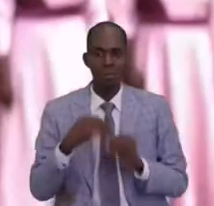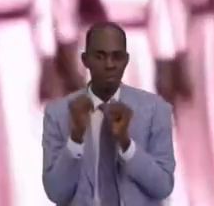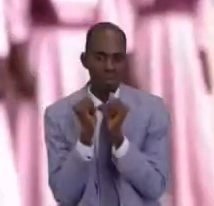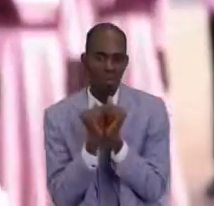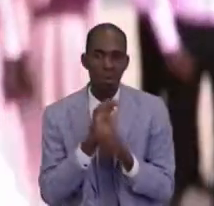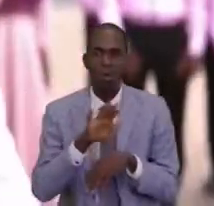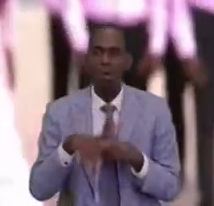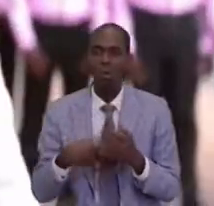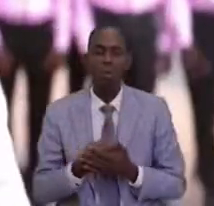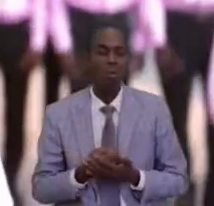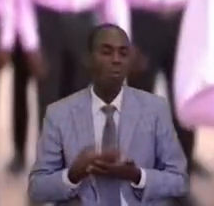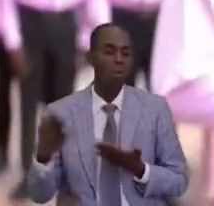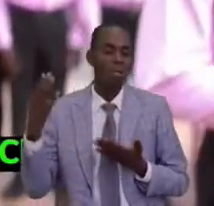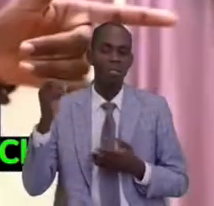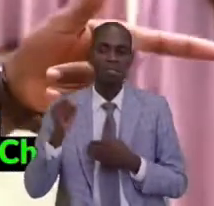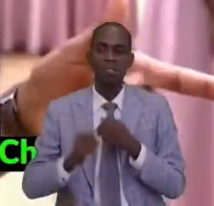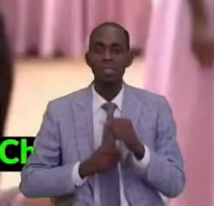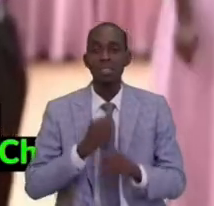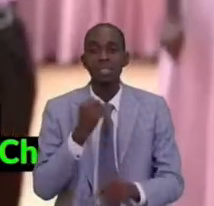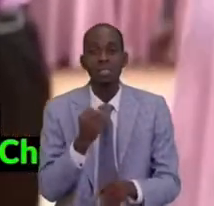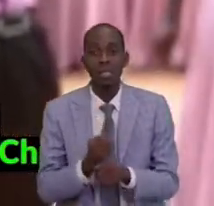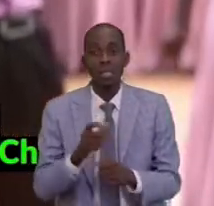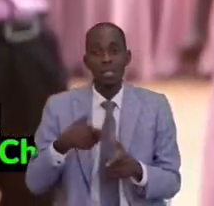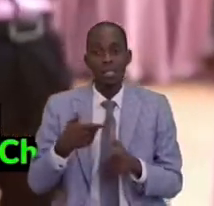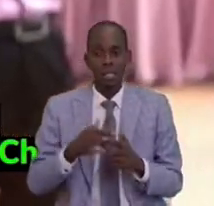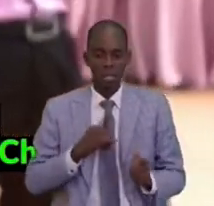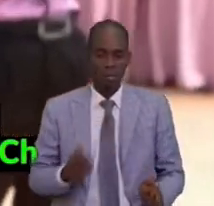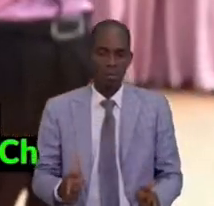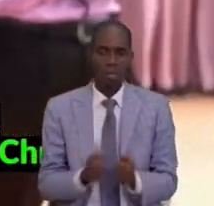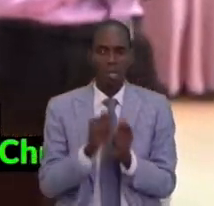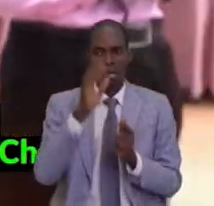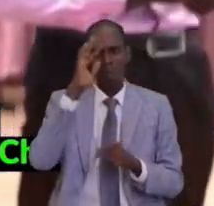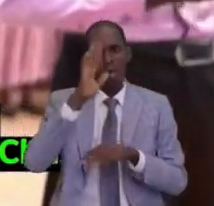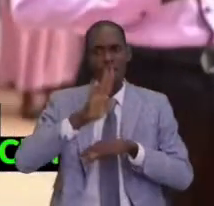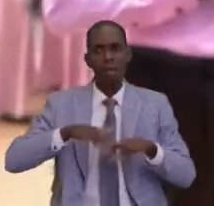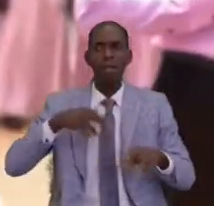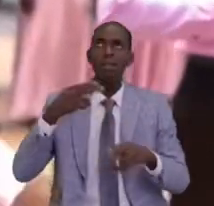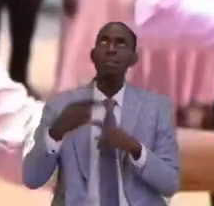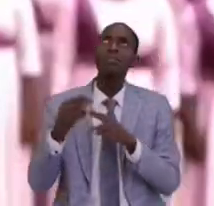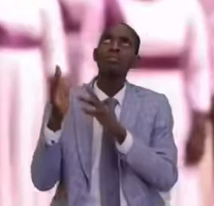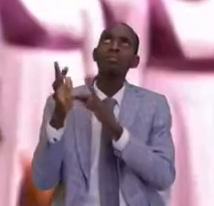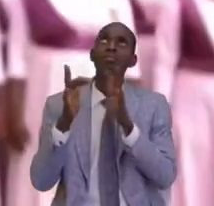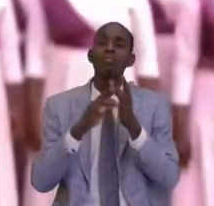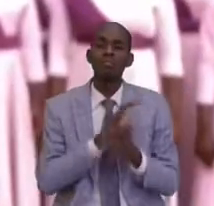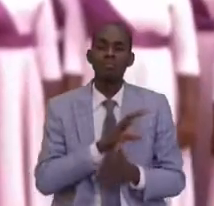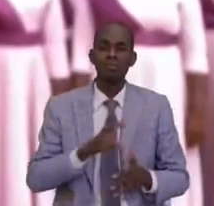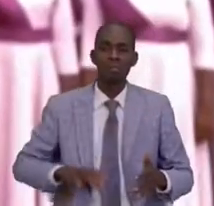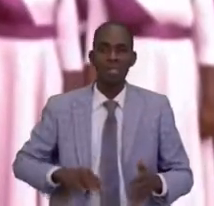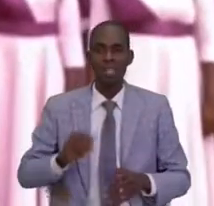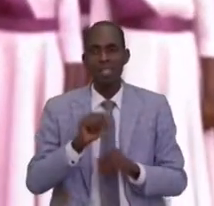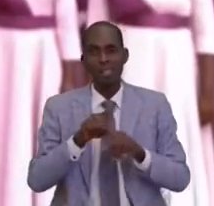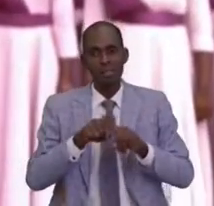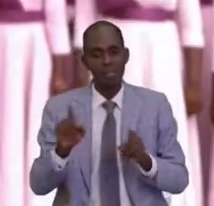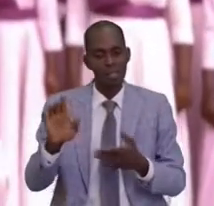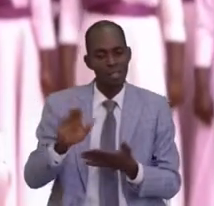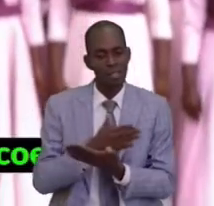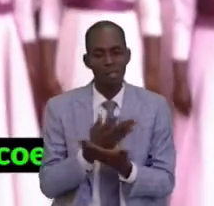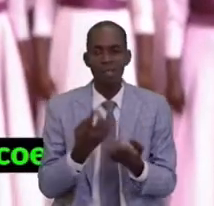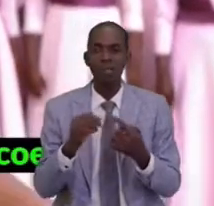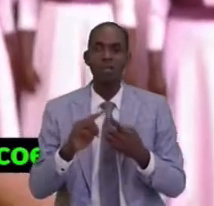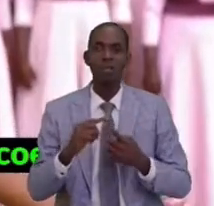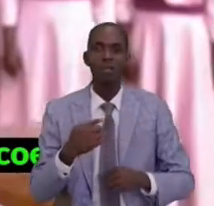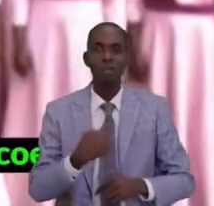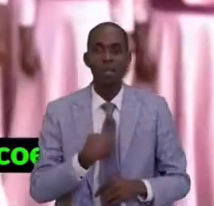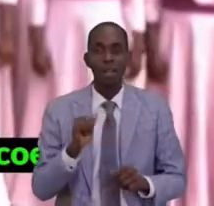to wasted, yes. Then I met a man called Jesus Christ. A different song came to me,